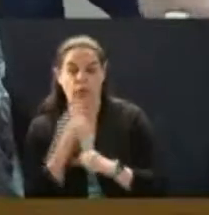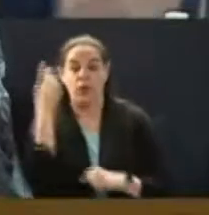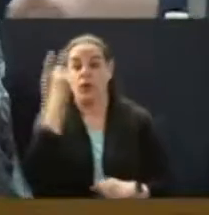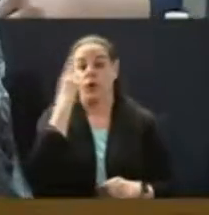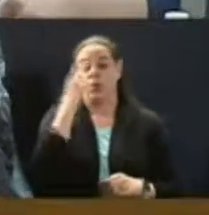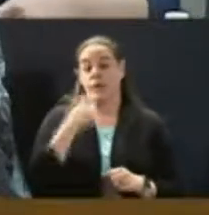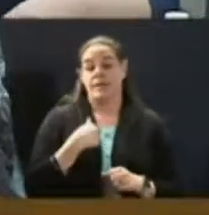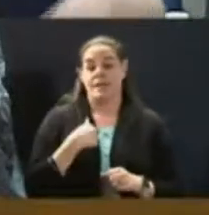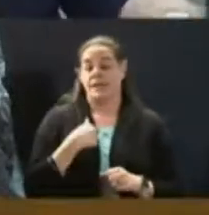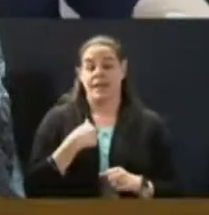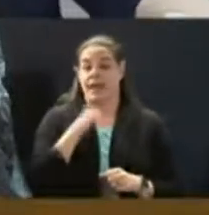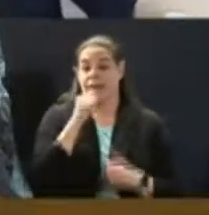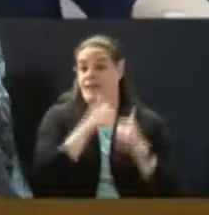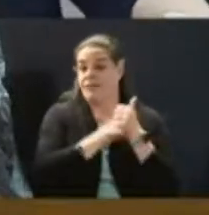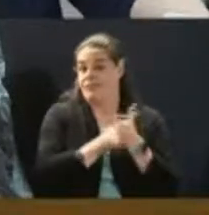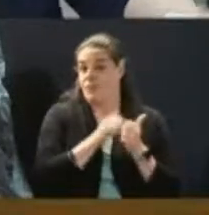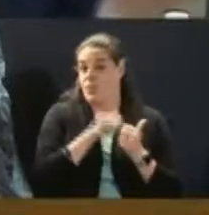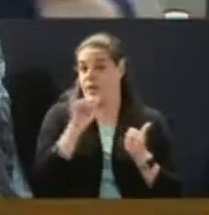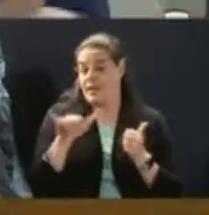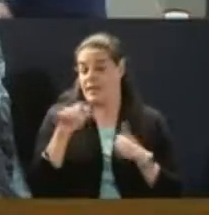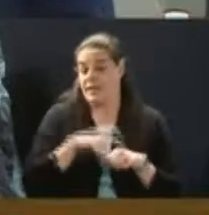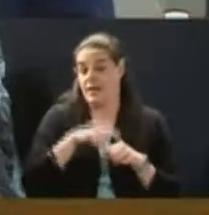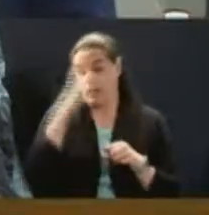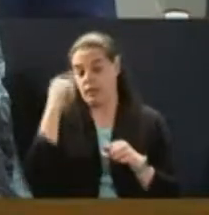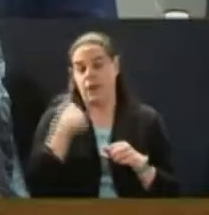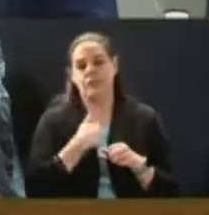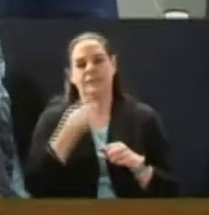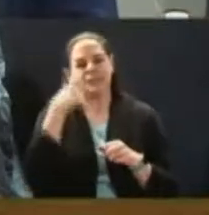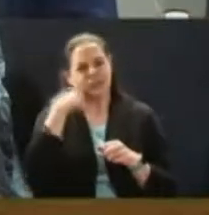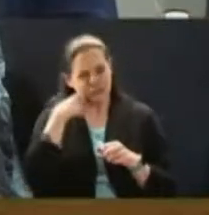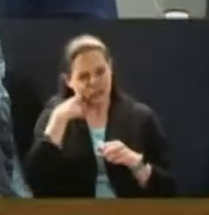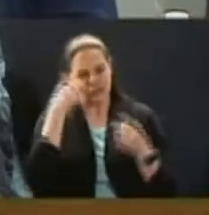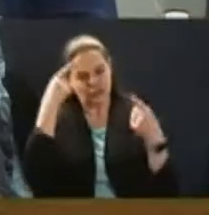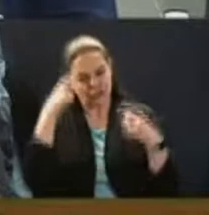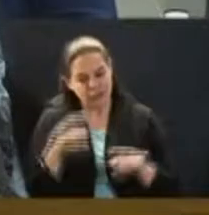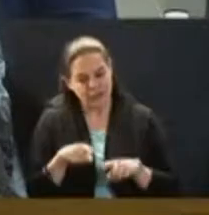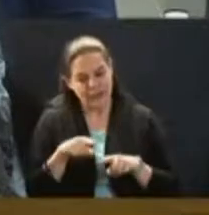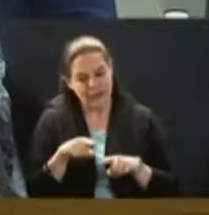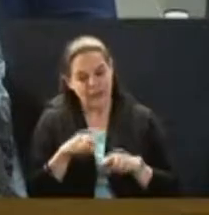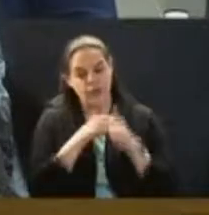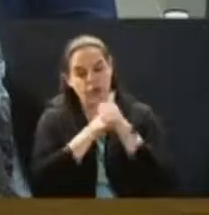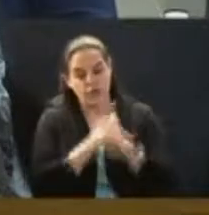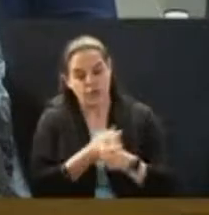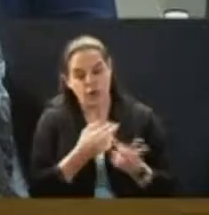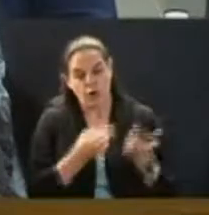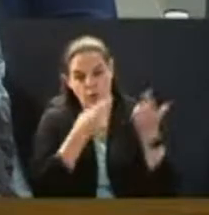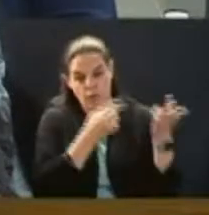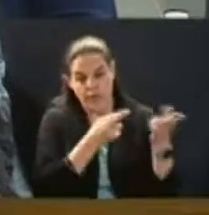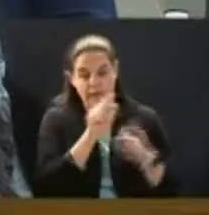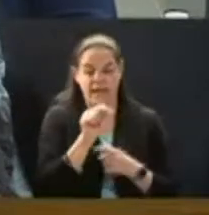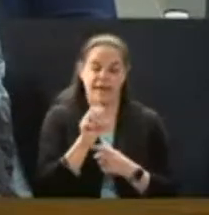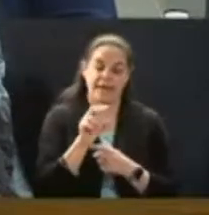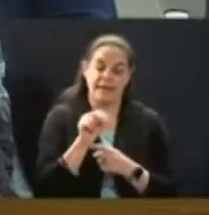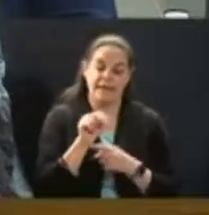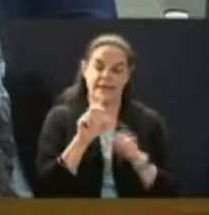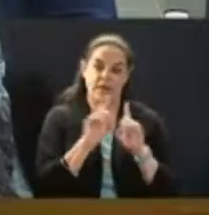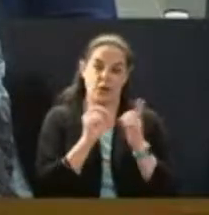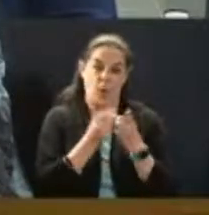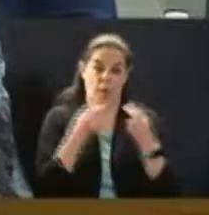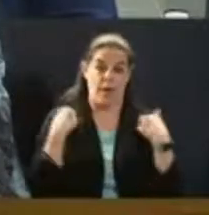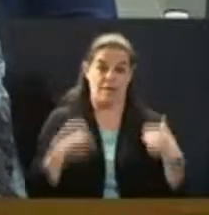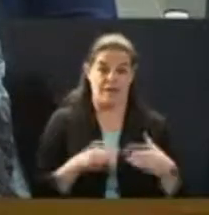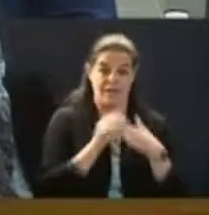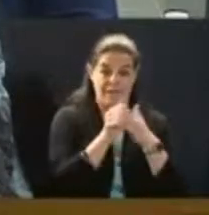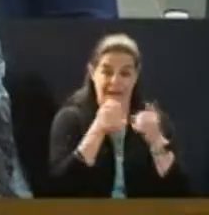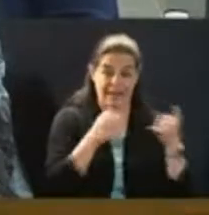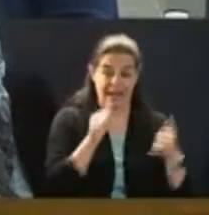with May at that time is because we had just agreed to follow his recommendations, which is Tennessee Department of Health guidelines, which at that